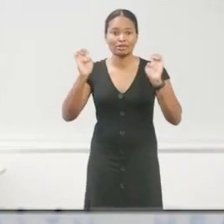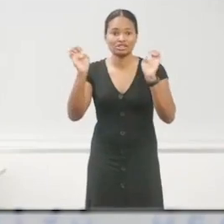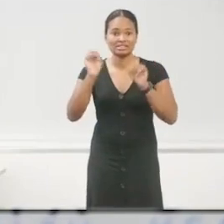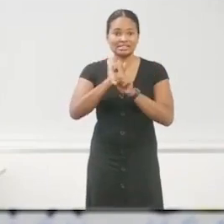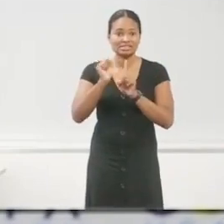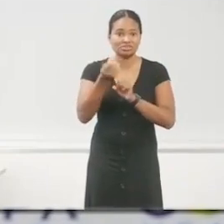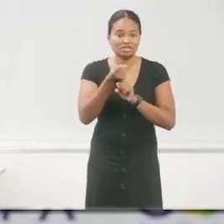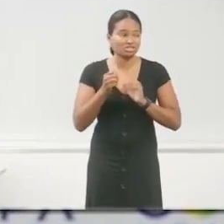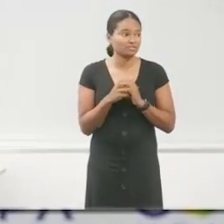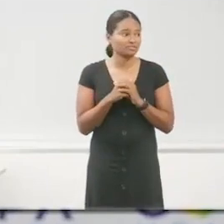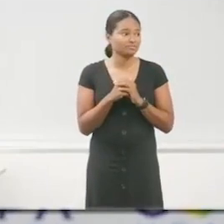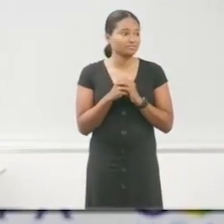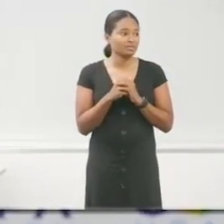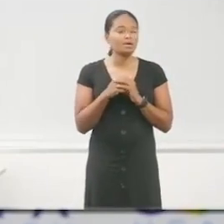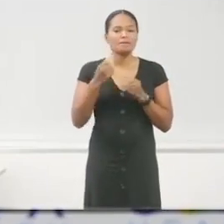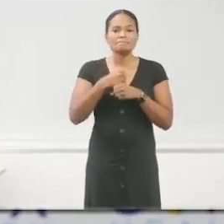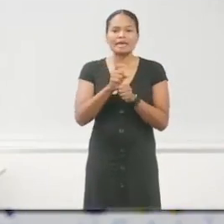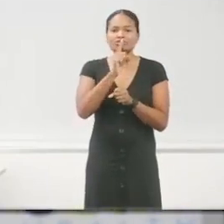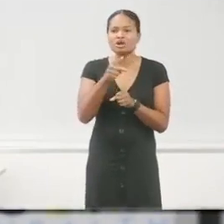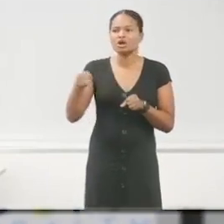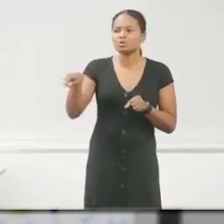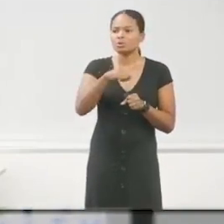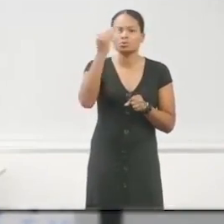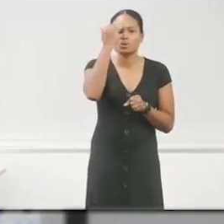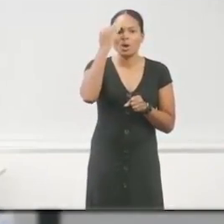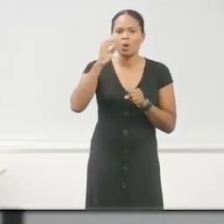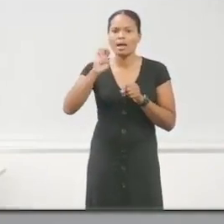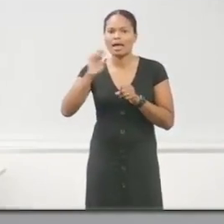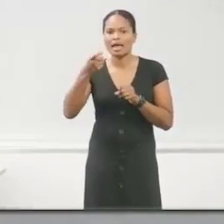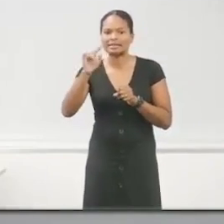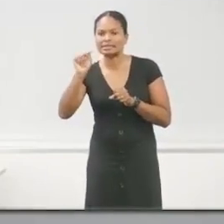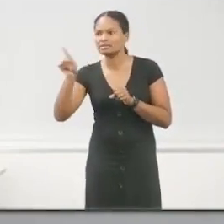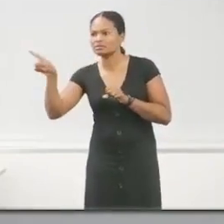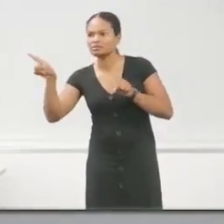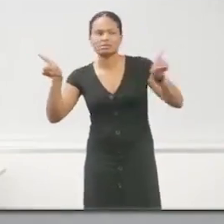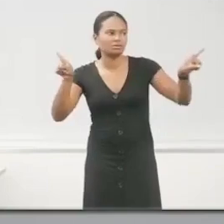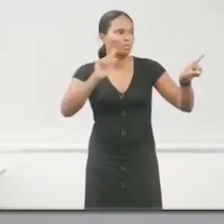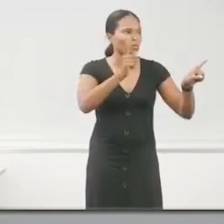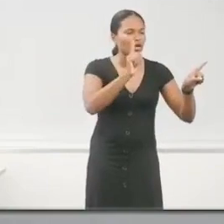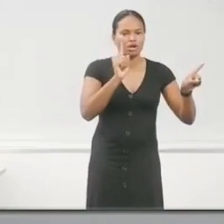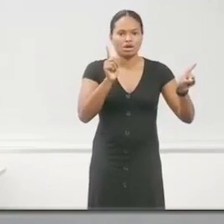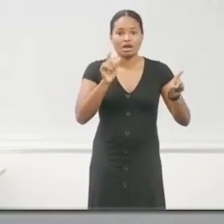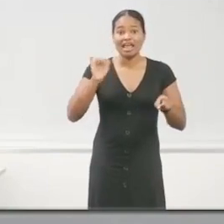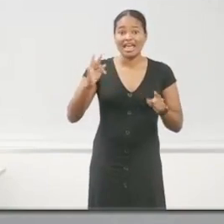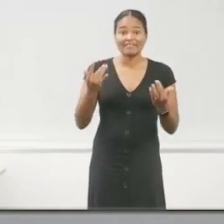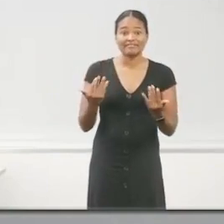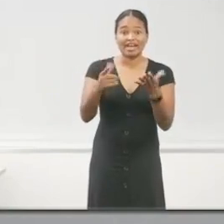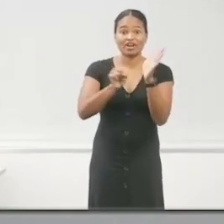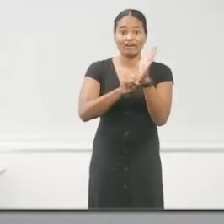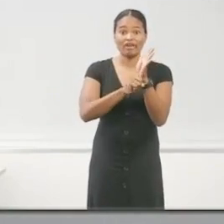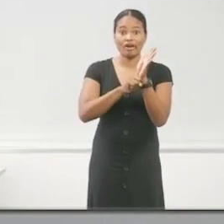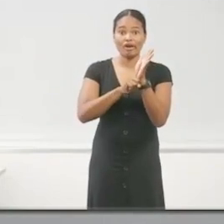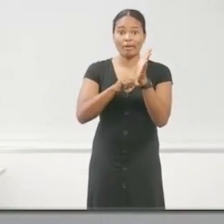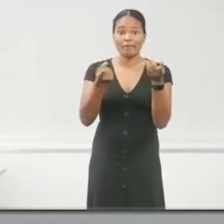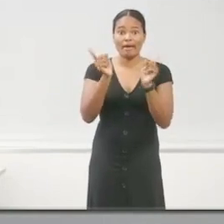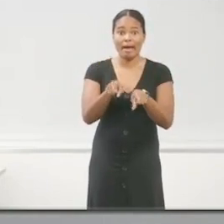some situational awareness to your exits. Should the fire alarm sound, we're not going to just sit here and look at each other